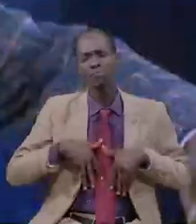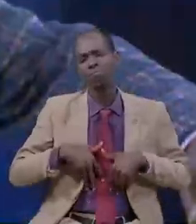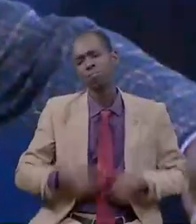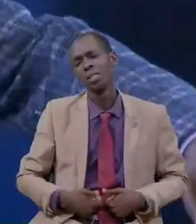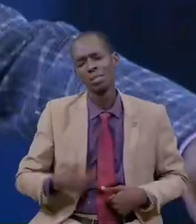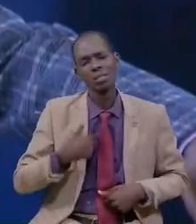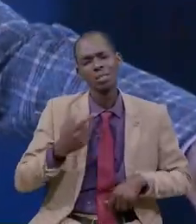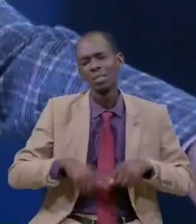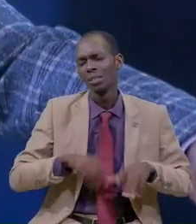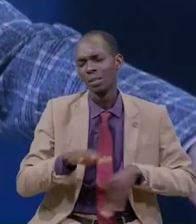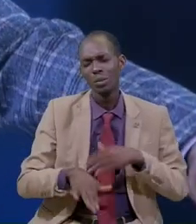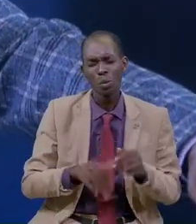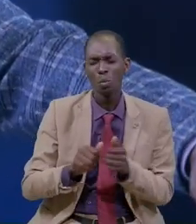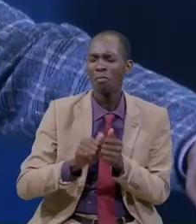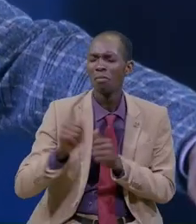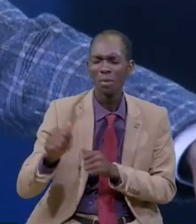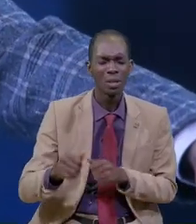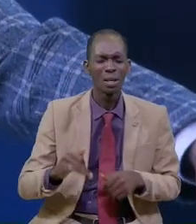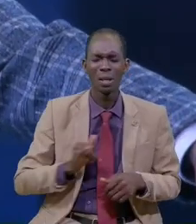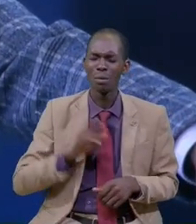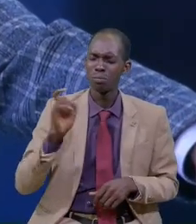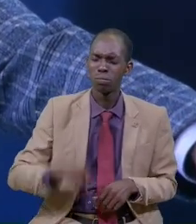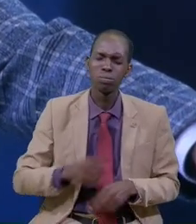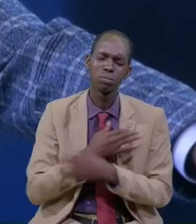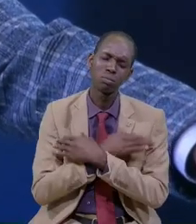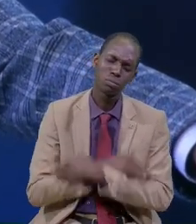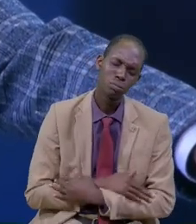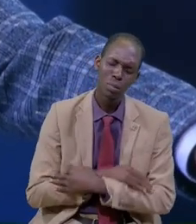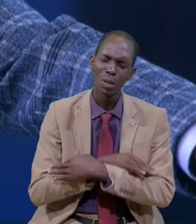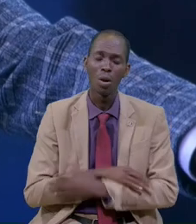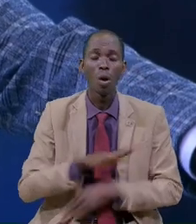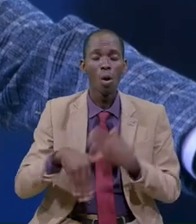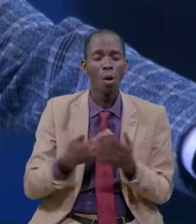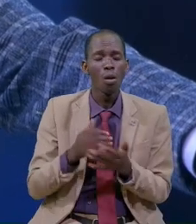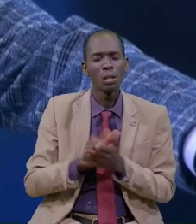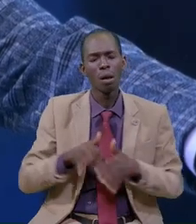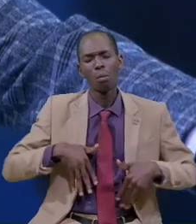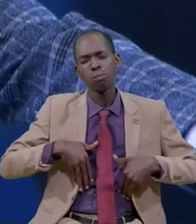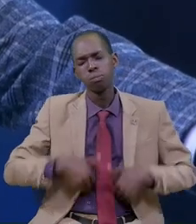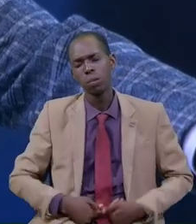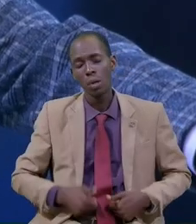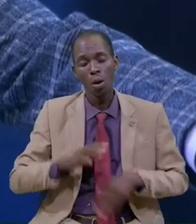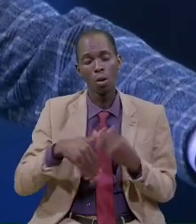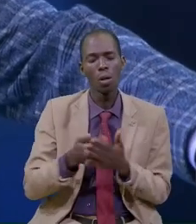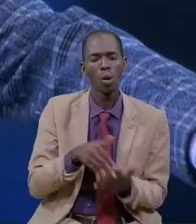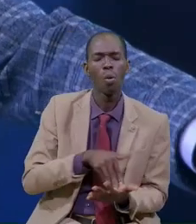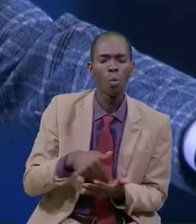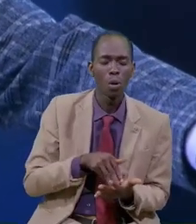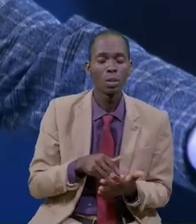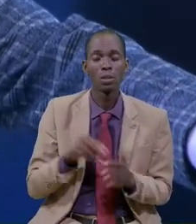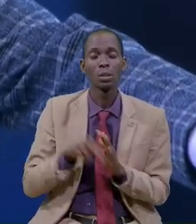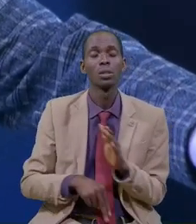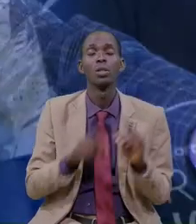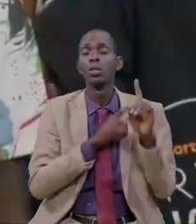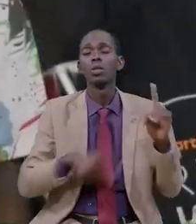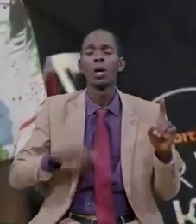walk in few feet, I have to rest. All the tiredness, all the weak heart, Lord, I pray, strength will